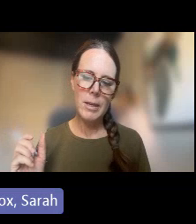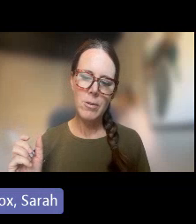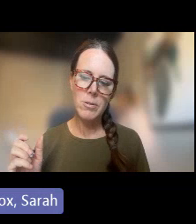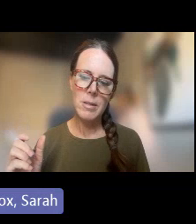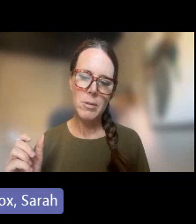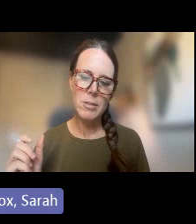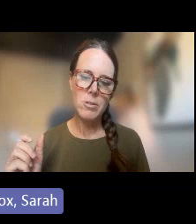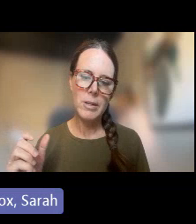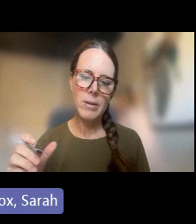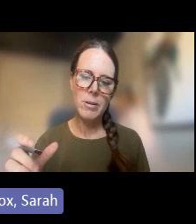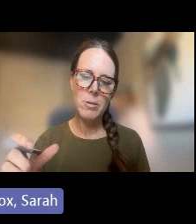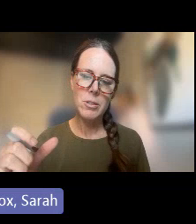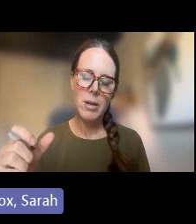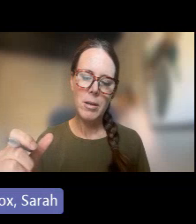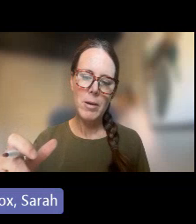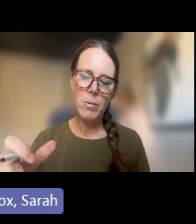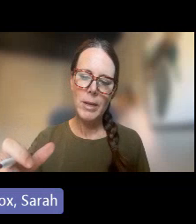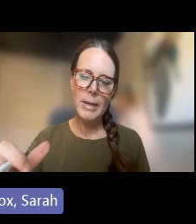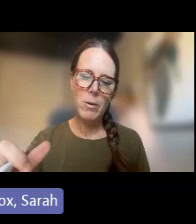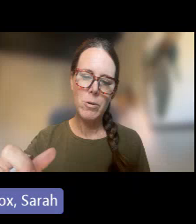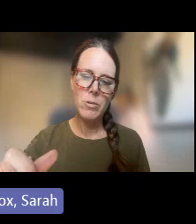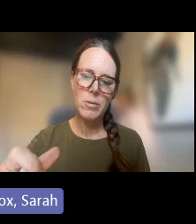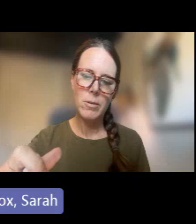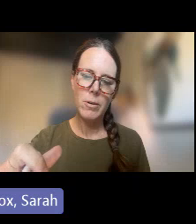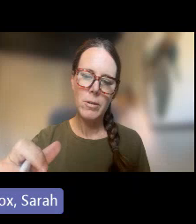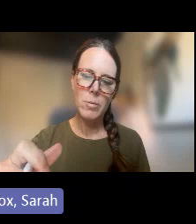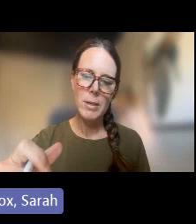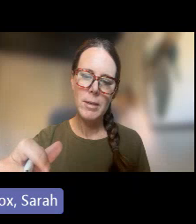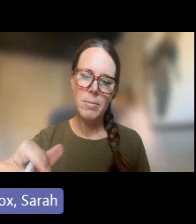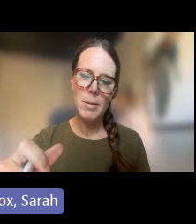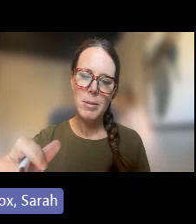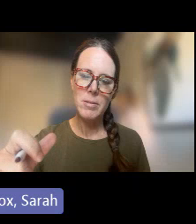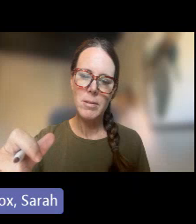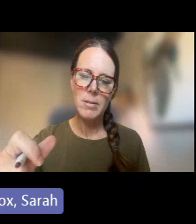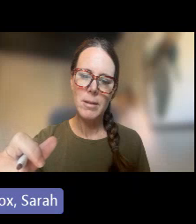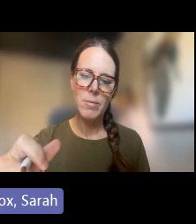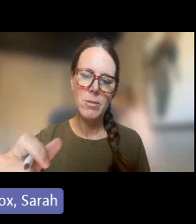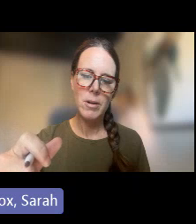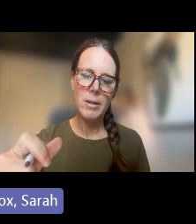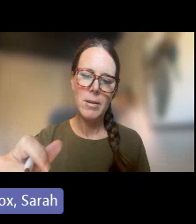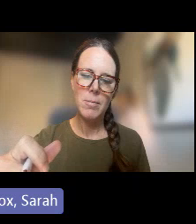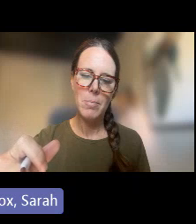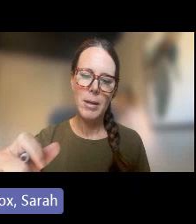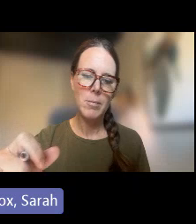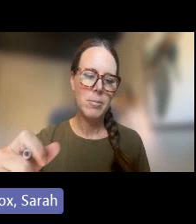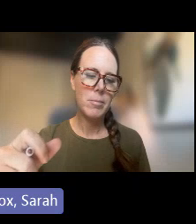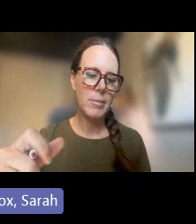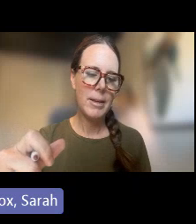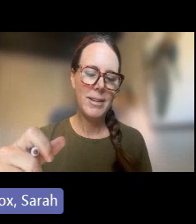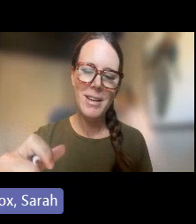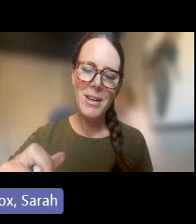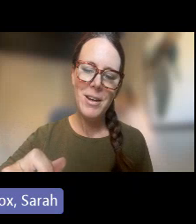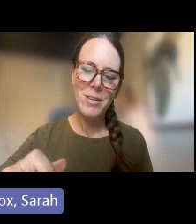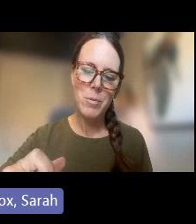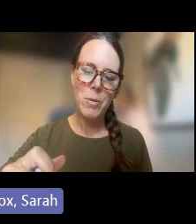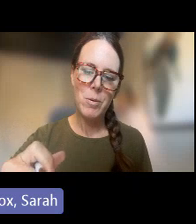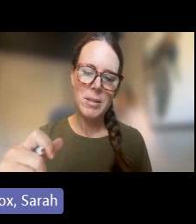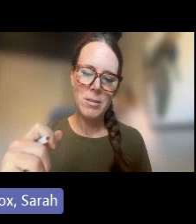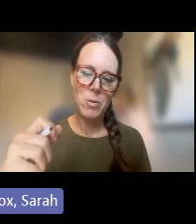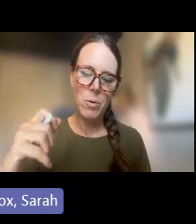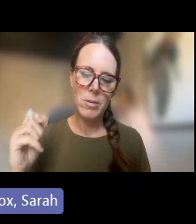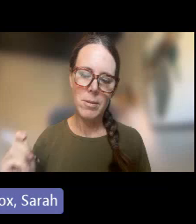Are there any others that really stood out that we should talk about right now, or could we maybe kind of start at the bottom,